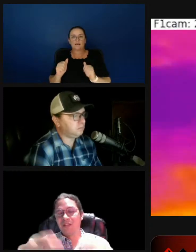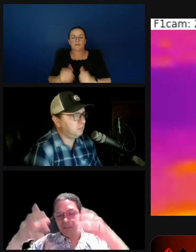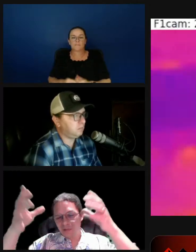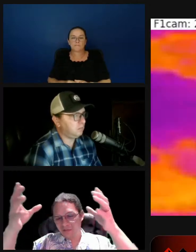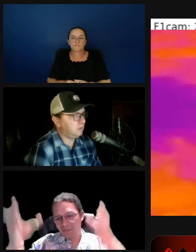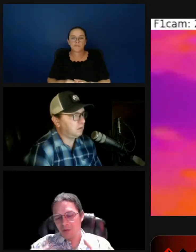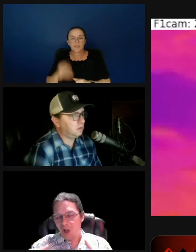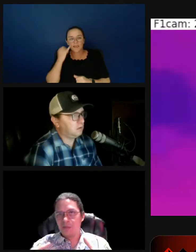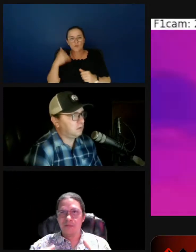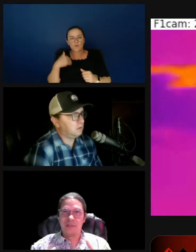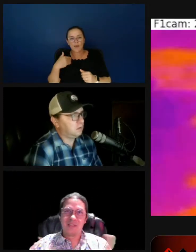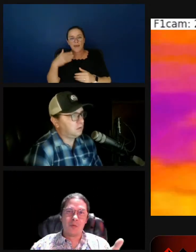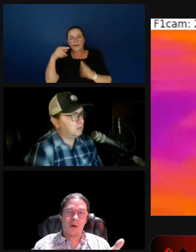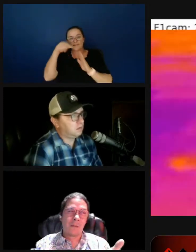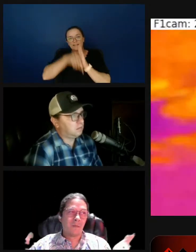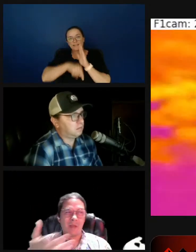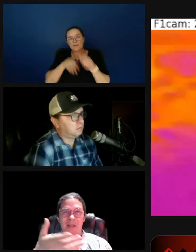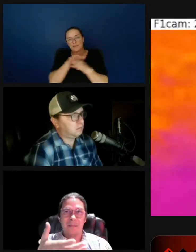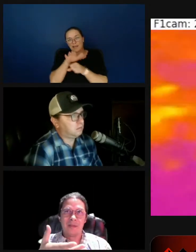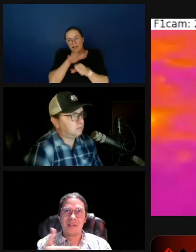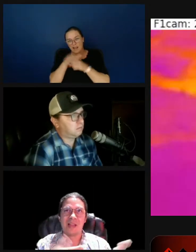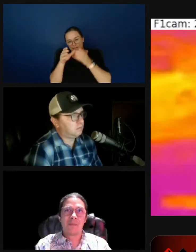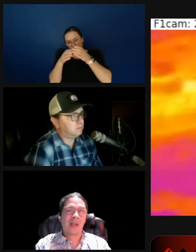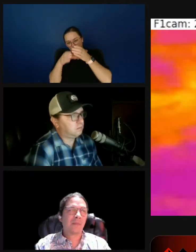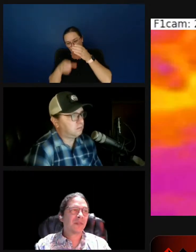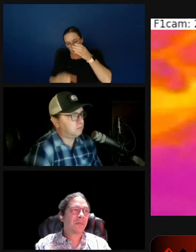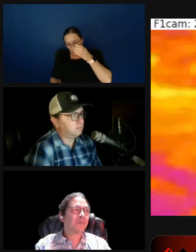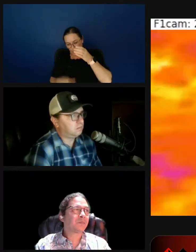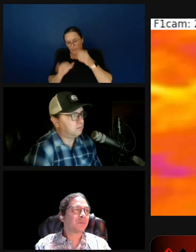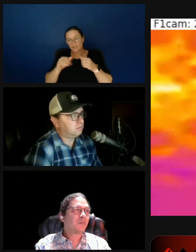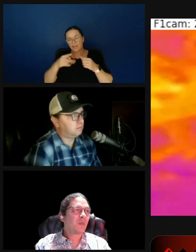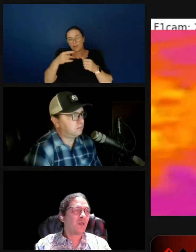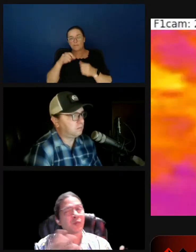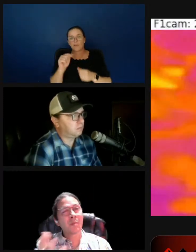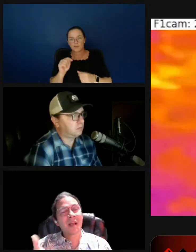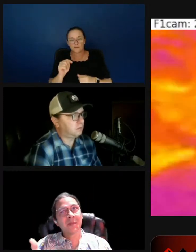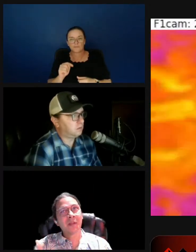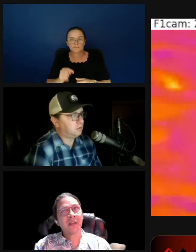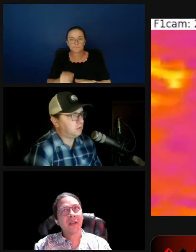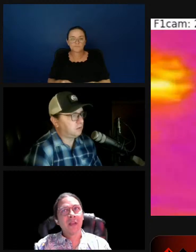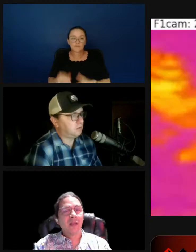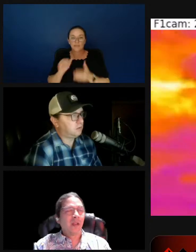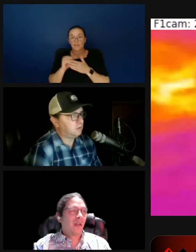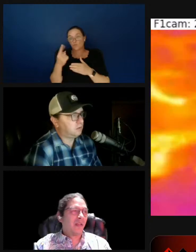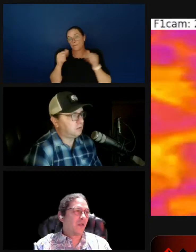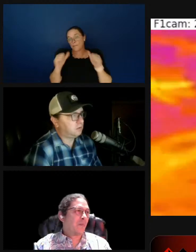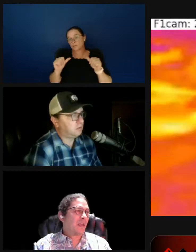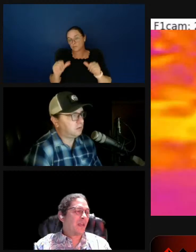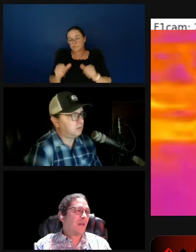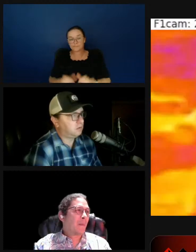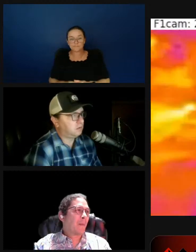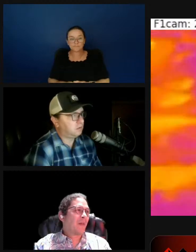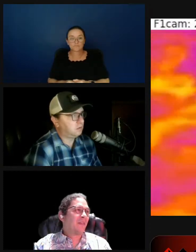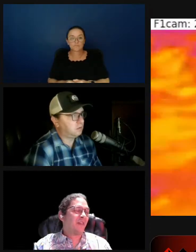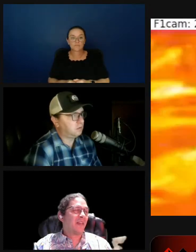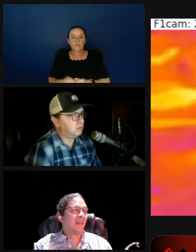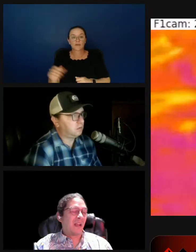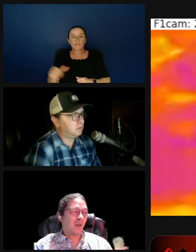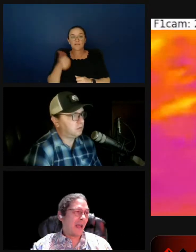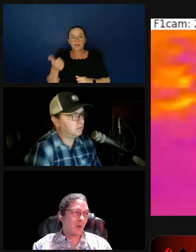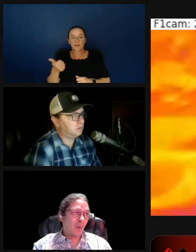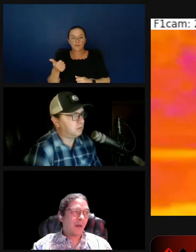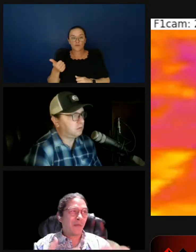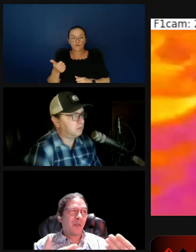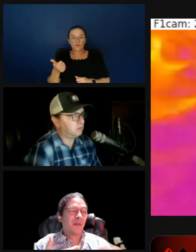have a deep enough column of it somewhere, like a pit like that, perhaps. So that's one possibility. The other being that the vent